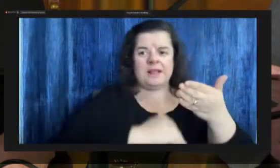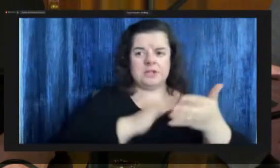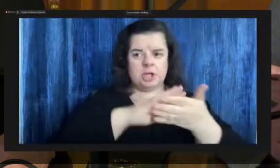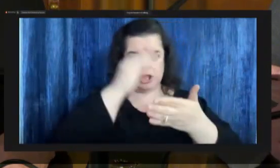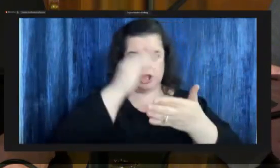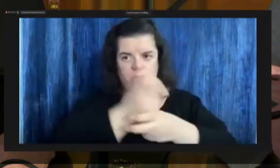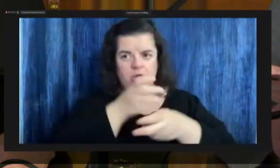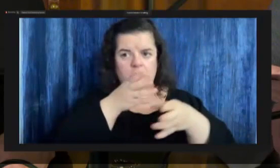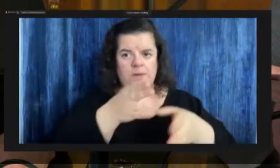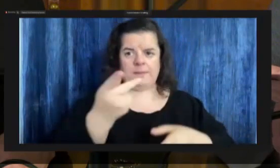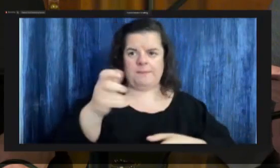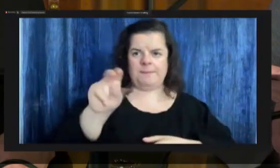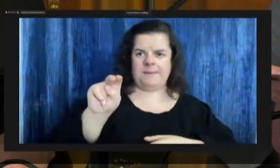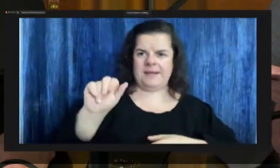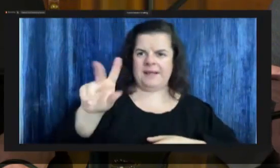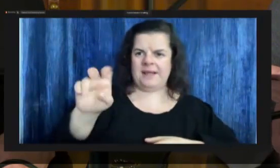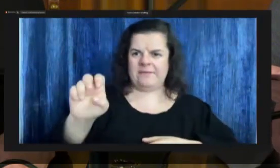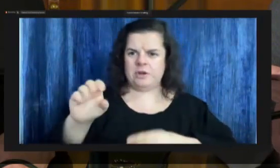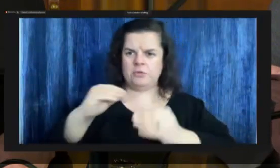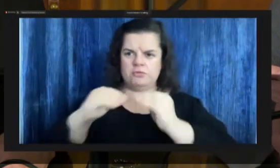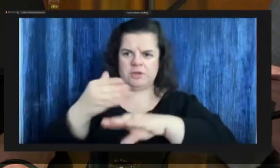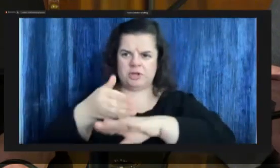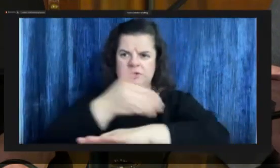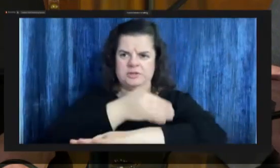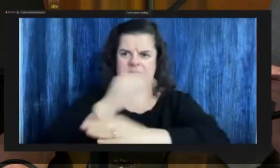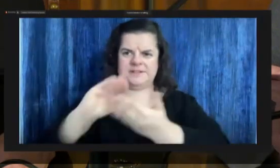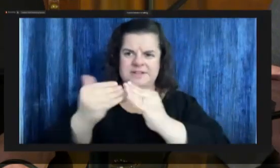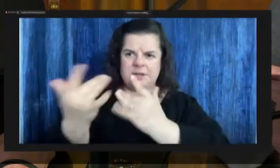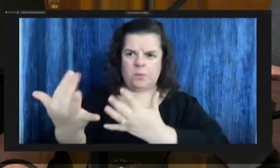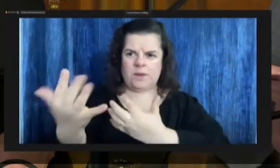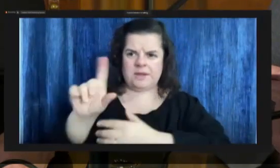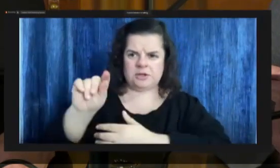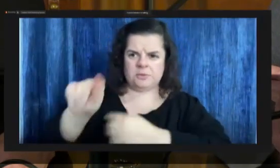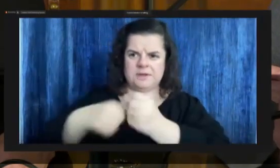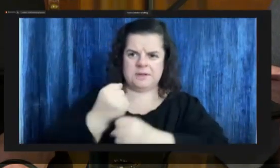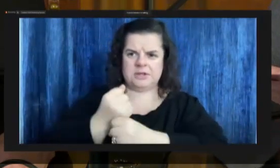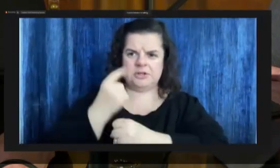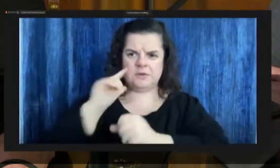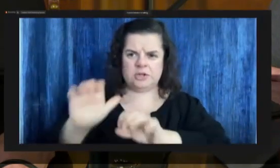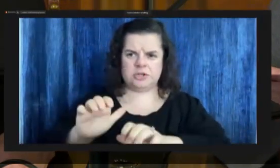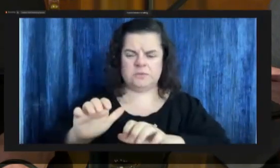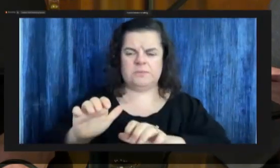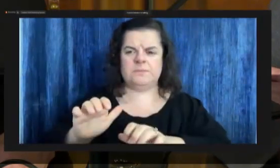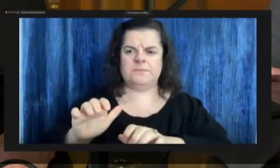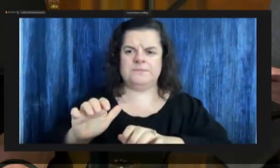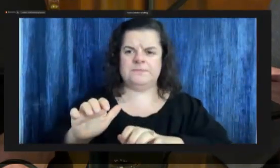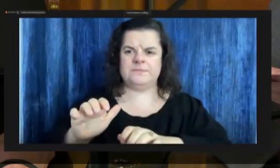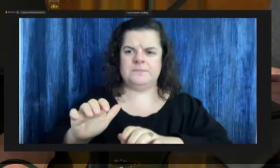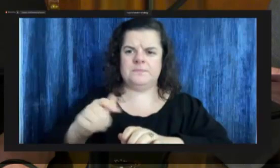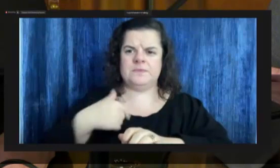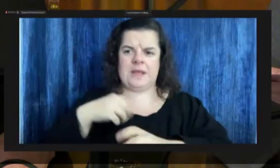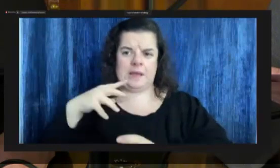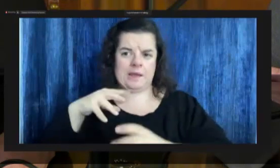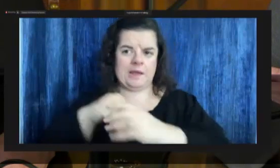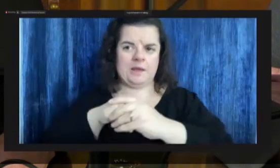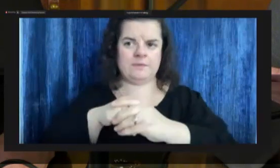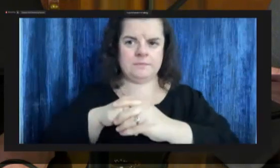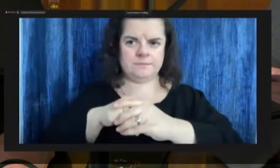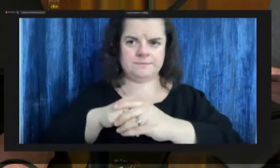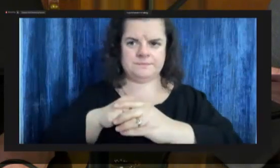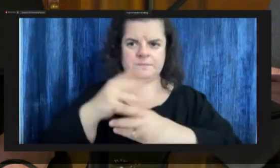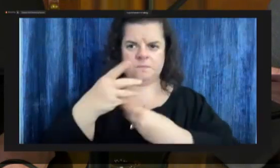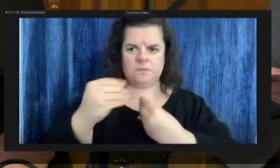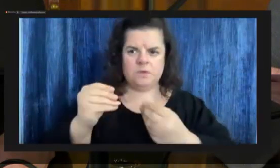Penn Avenue reconstruction, which the city waited 20 years to do, right? I kind of came into office when it was